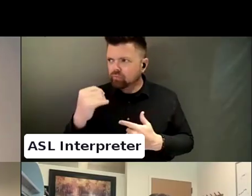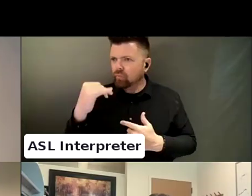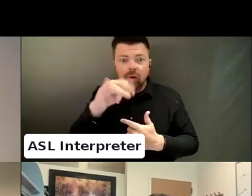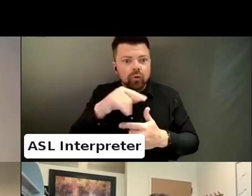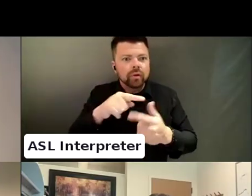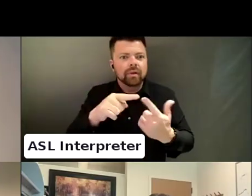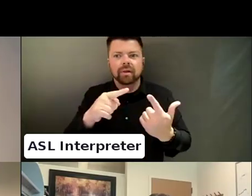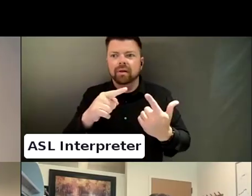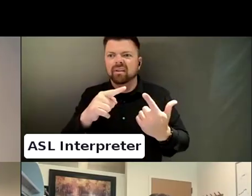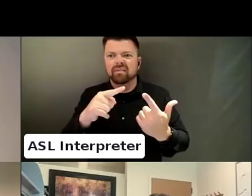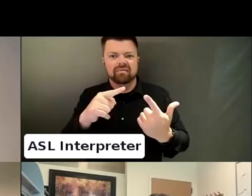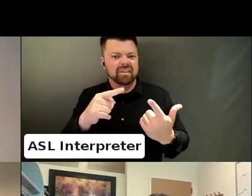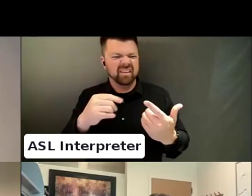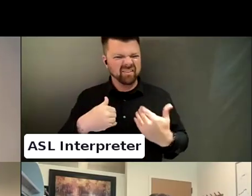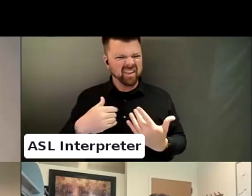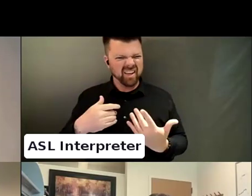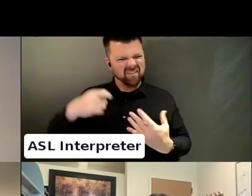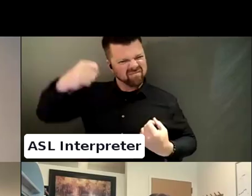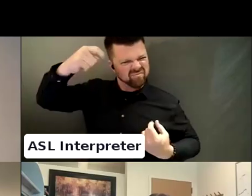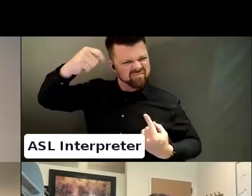sense of touch that goes along with movement.